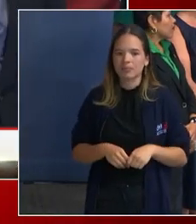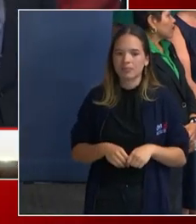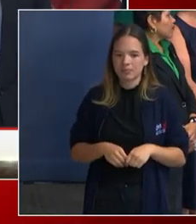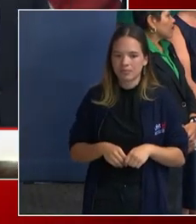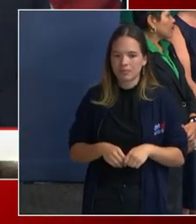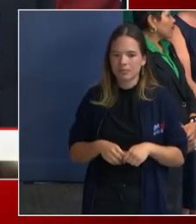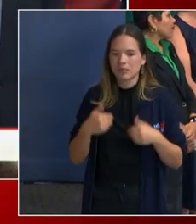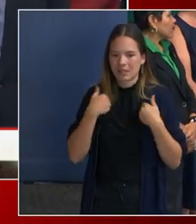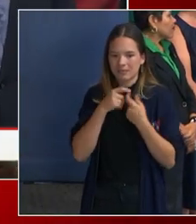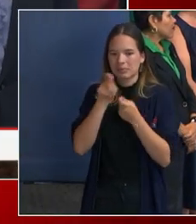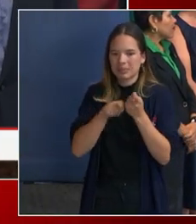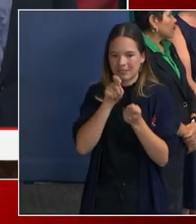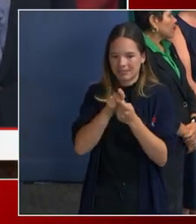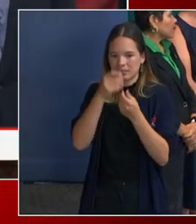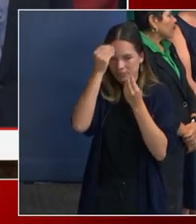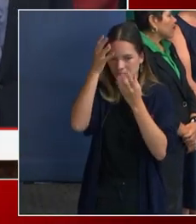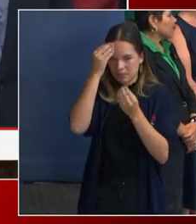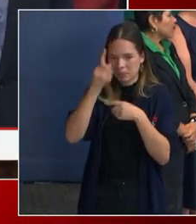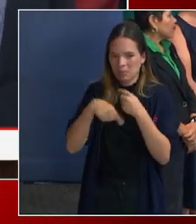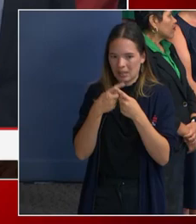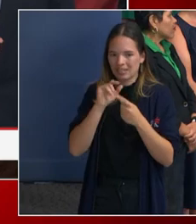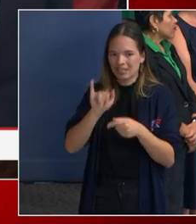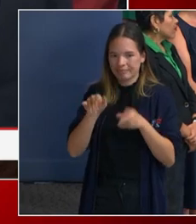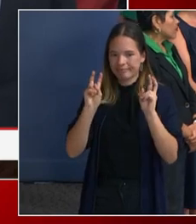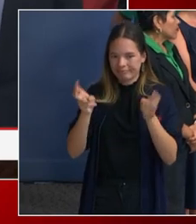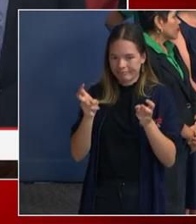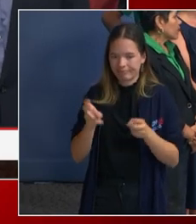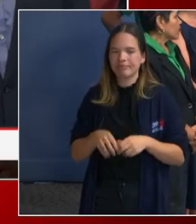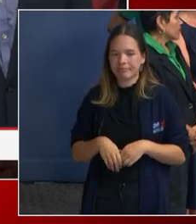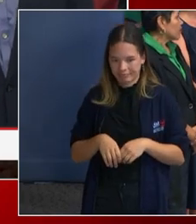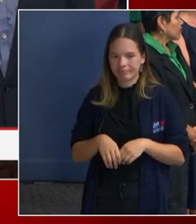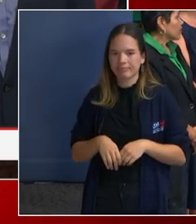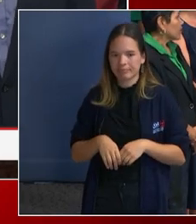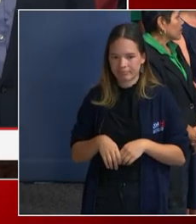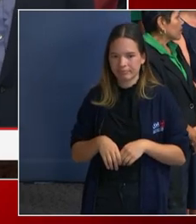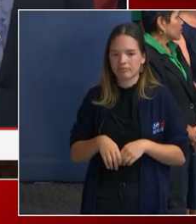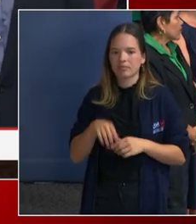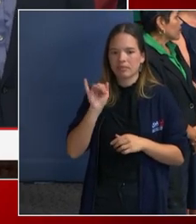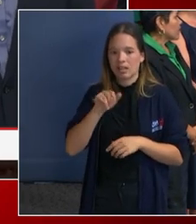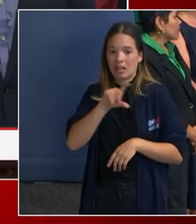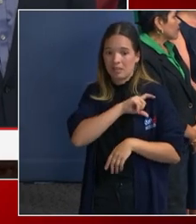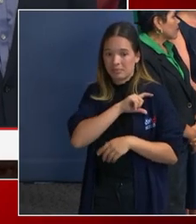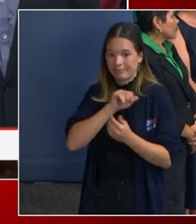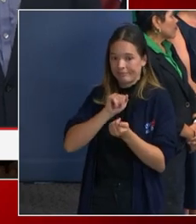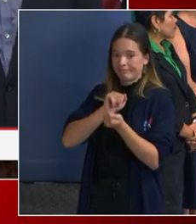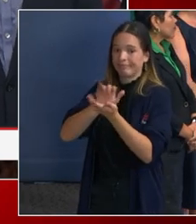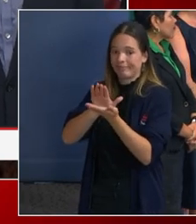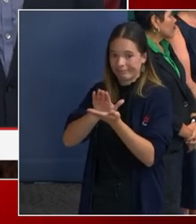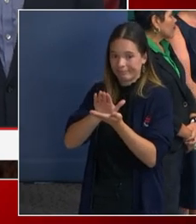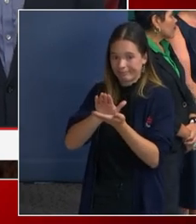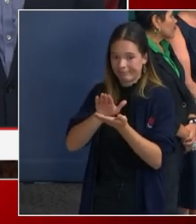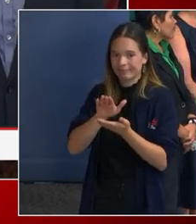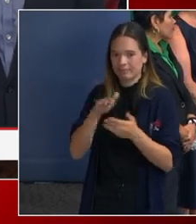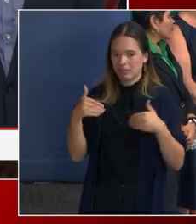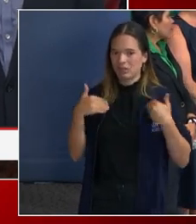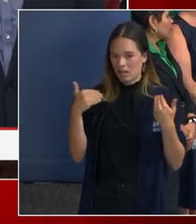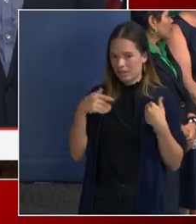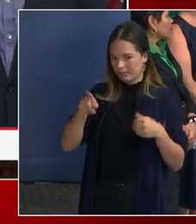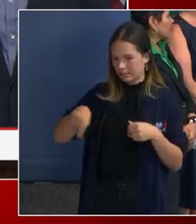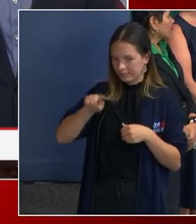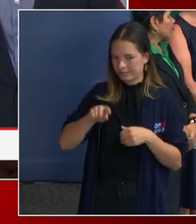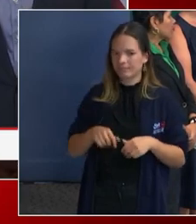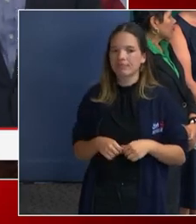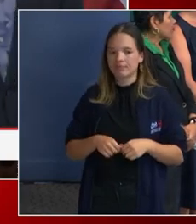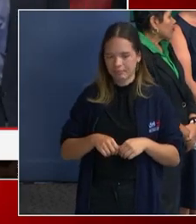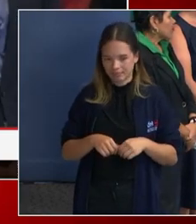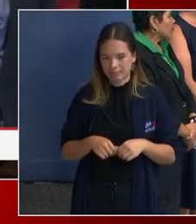specific information about the incidents if the police encounter a juvenile who needs to be in